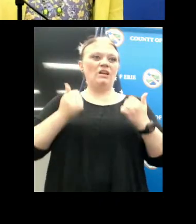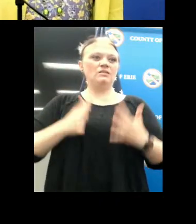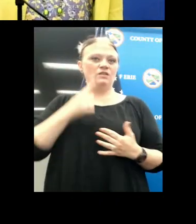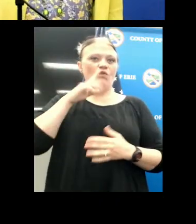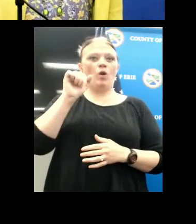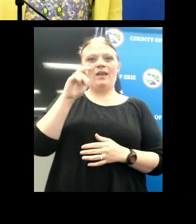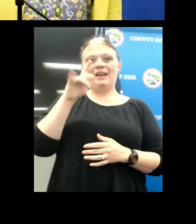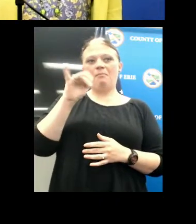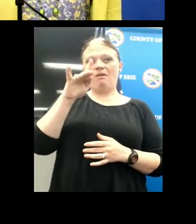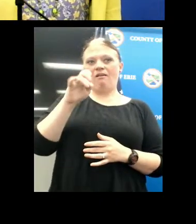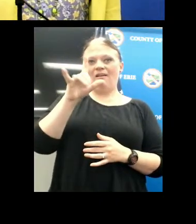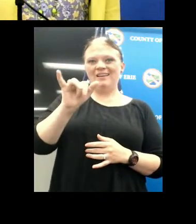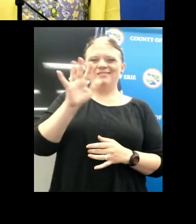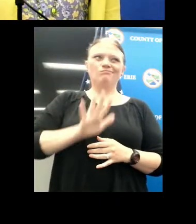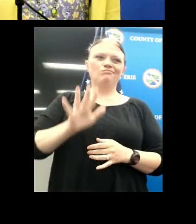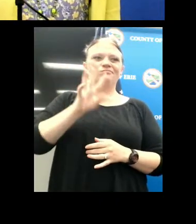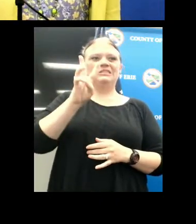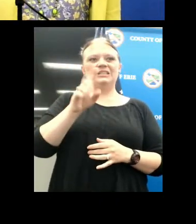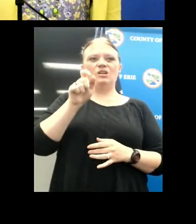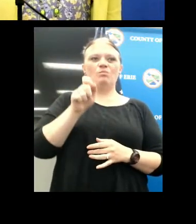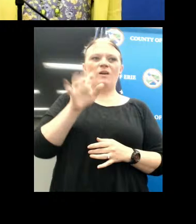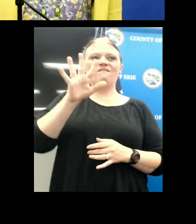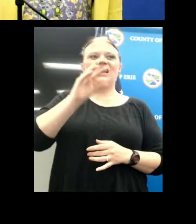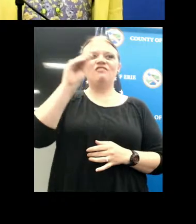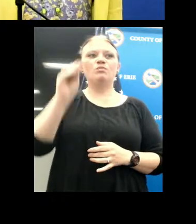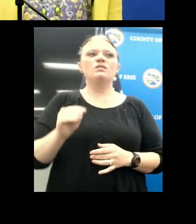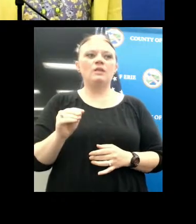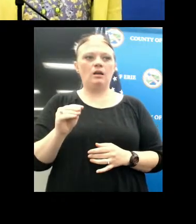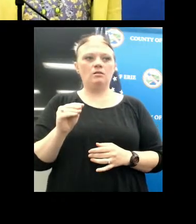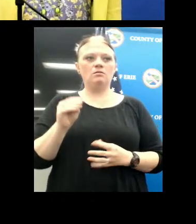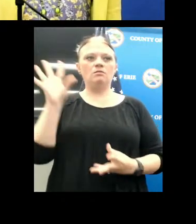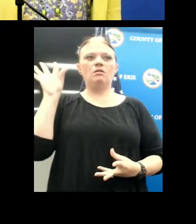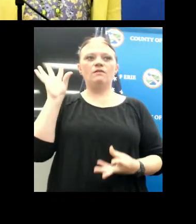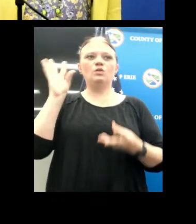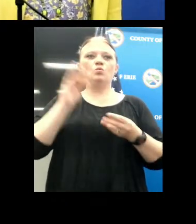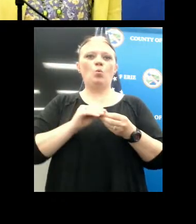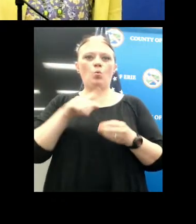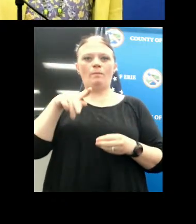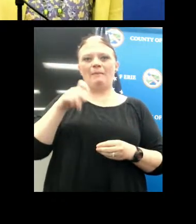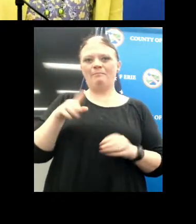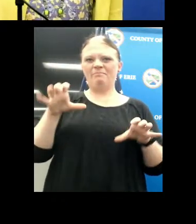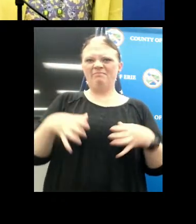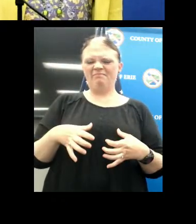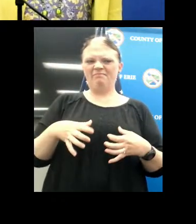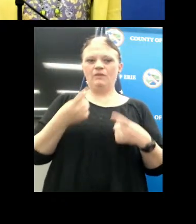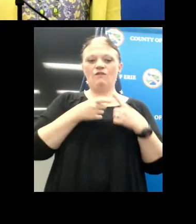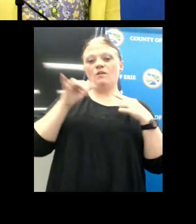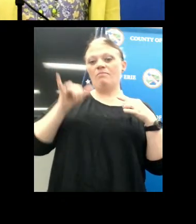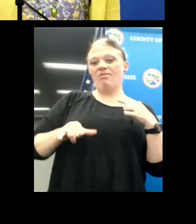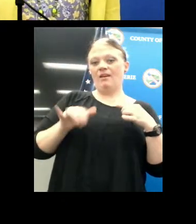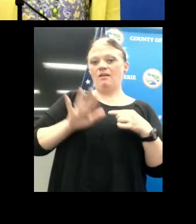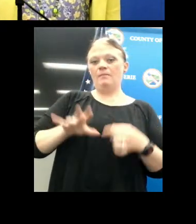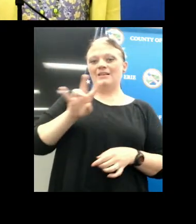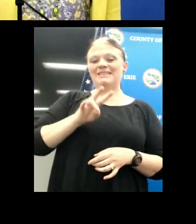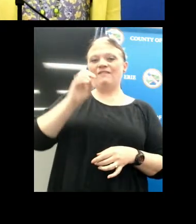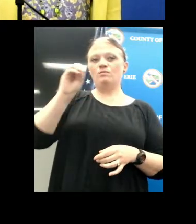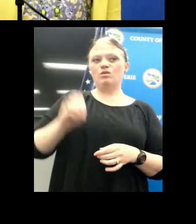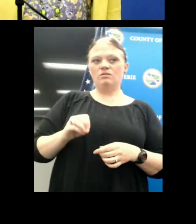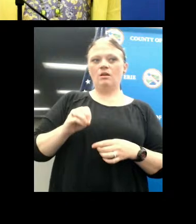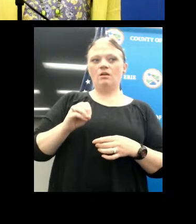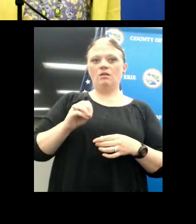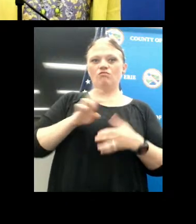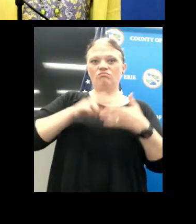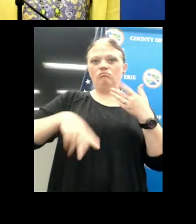for antibody. So that's about 6.5% of our Erie County population, and of those, almost 7%